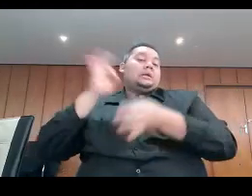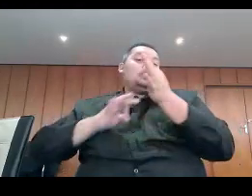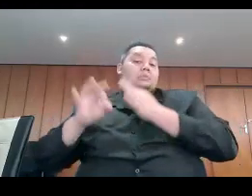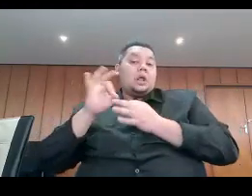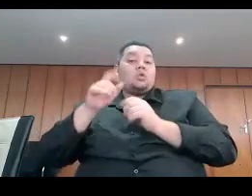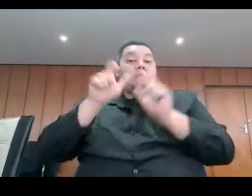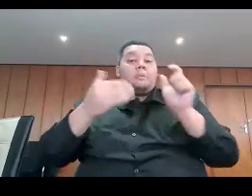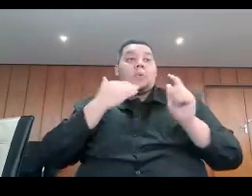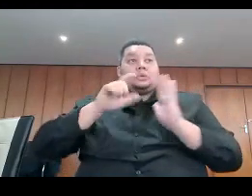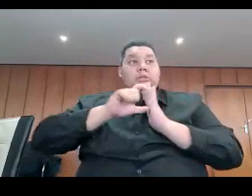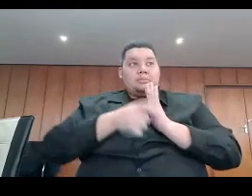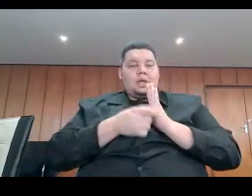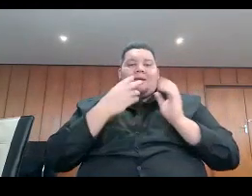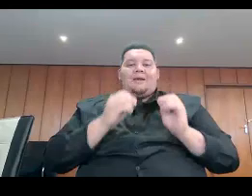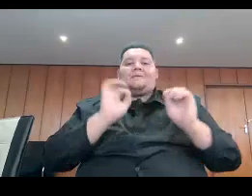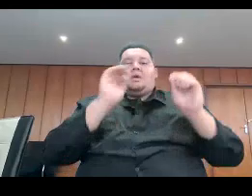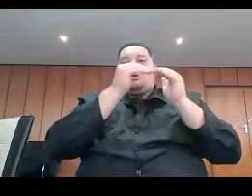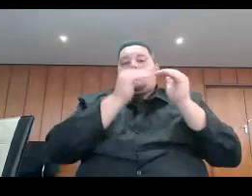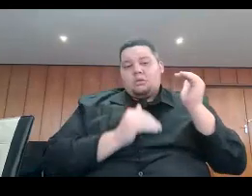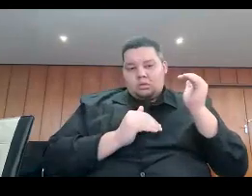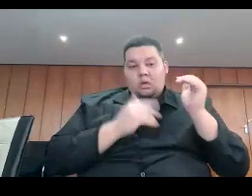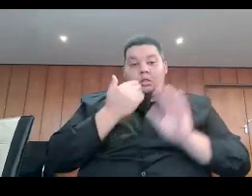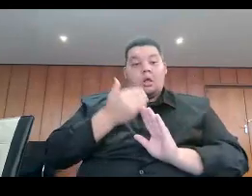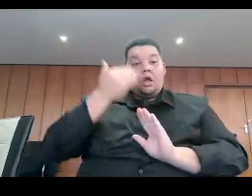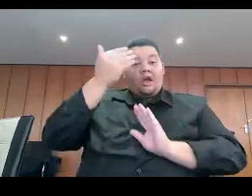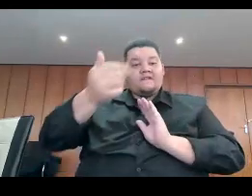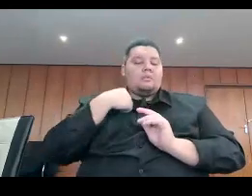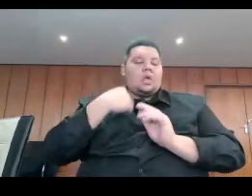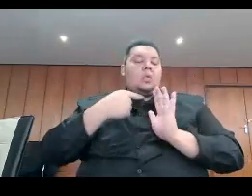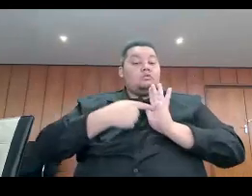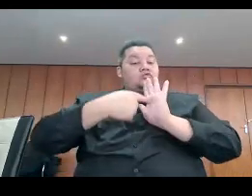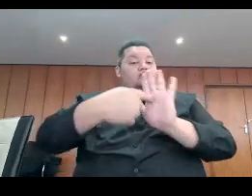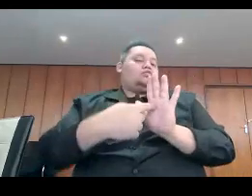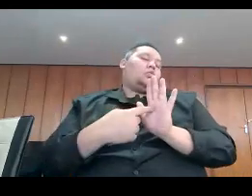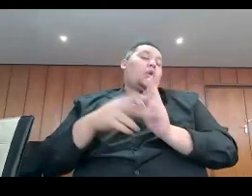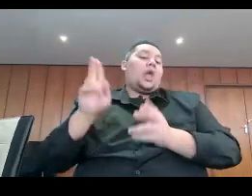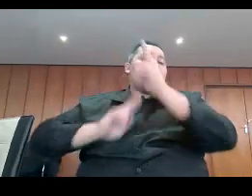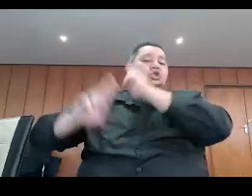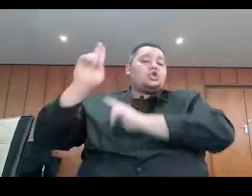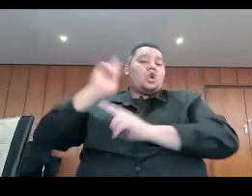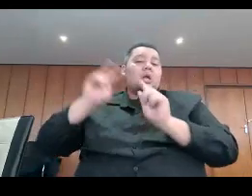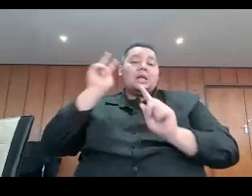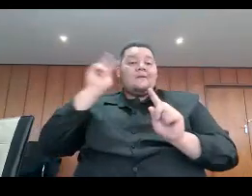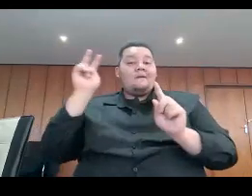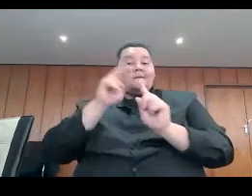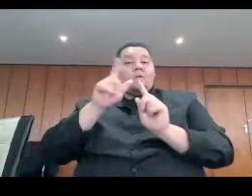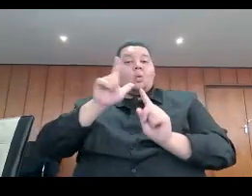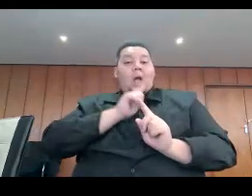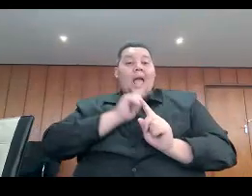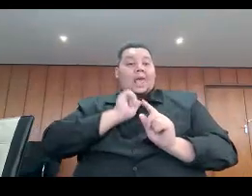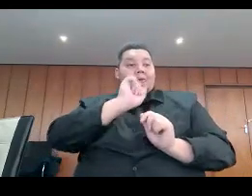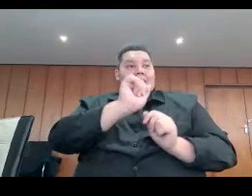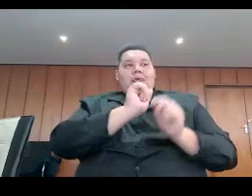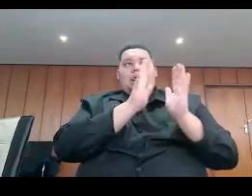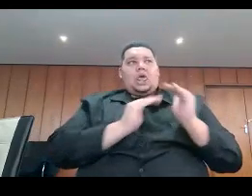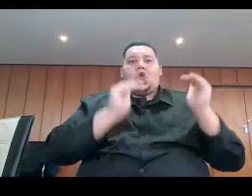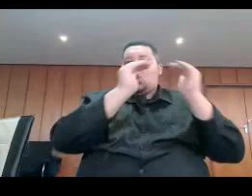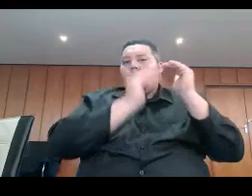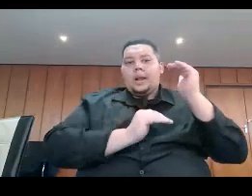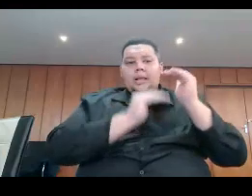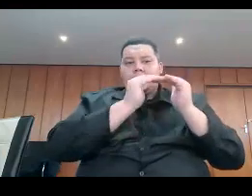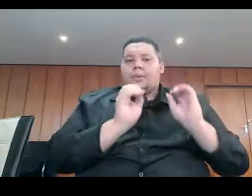disability. Thereafter, I will share historical reasons for why we continue to experience this injustice,